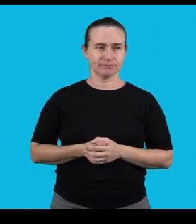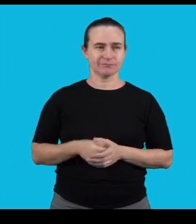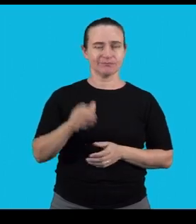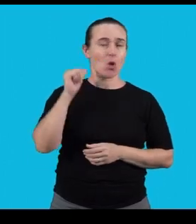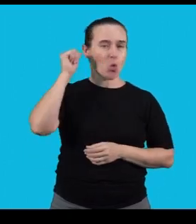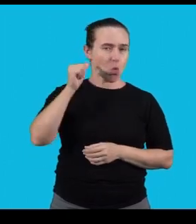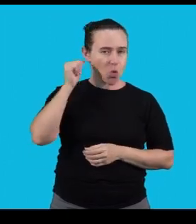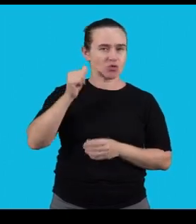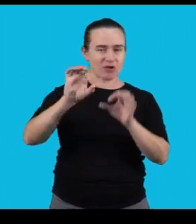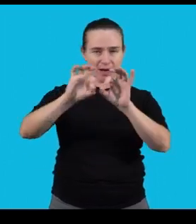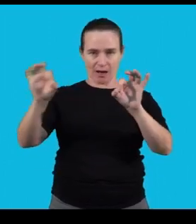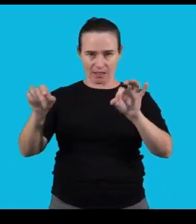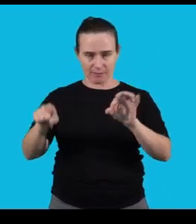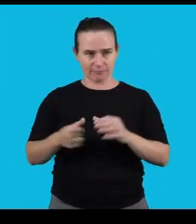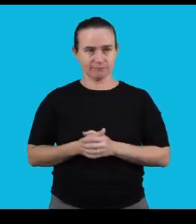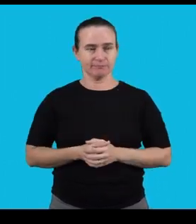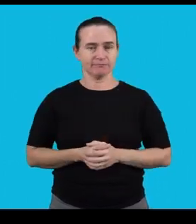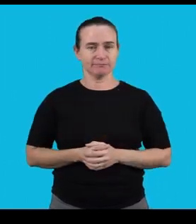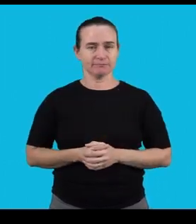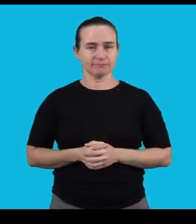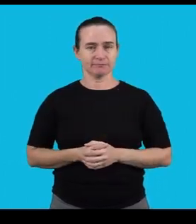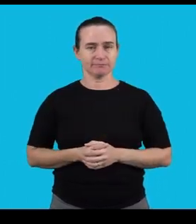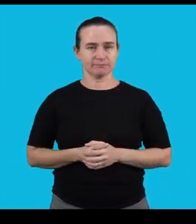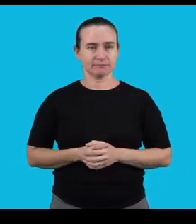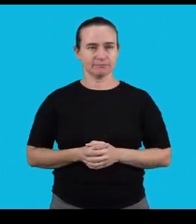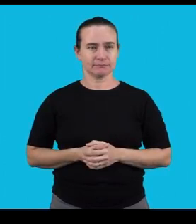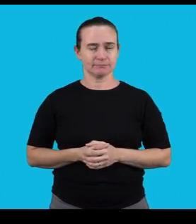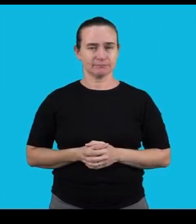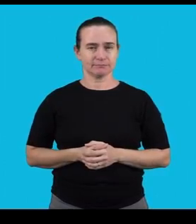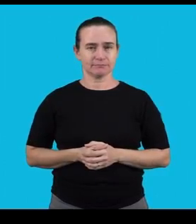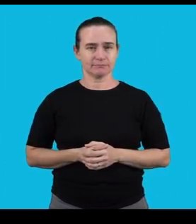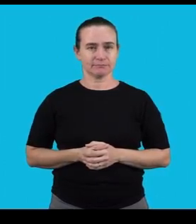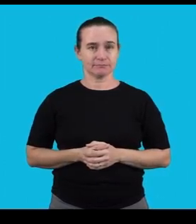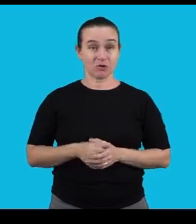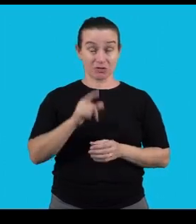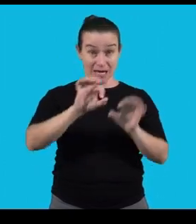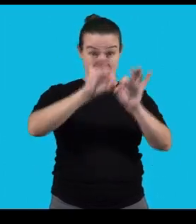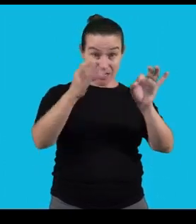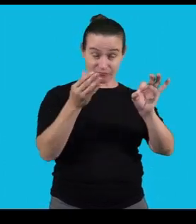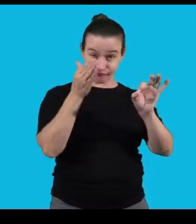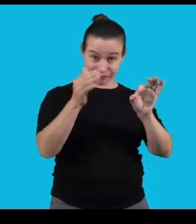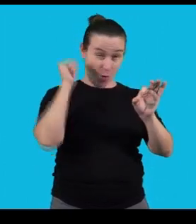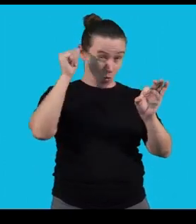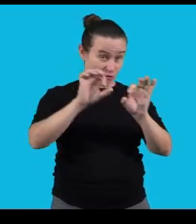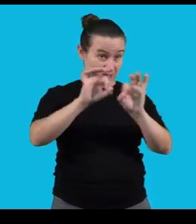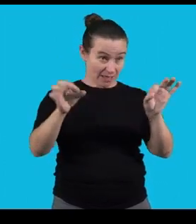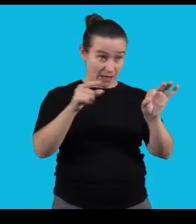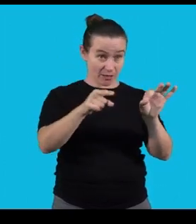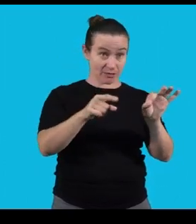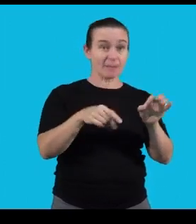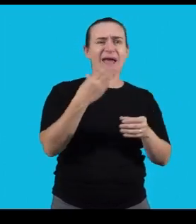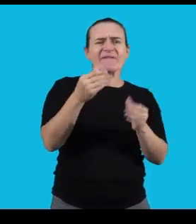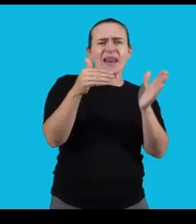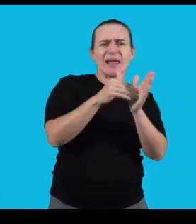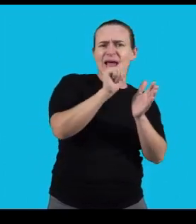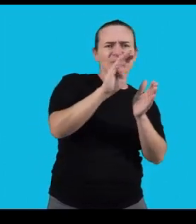ear? It's the auditory canal. They did not ask. Remember, this is the auditory canal, but there